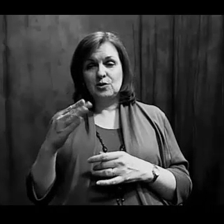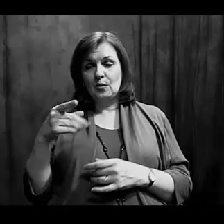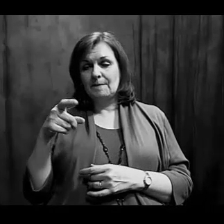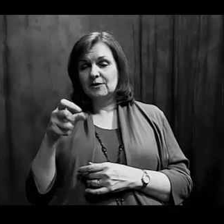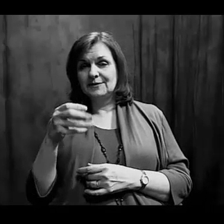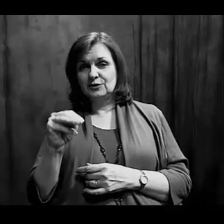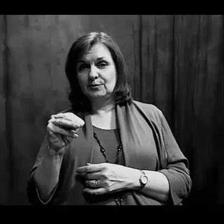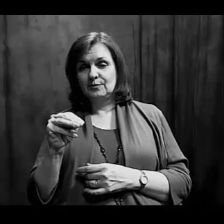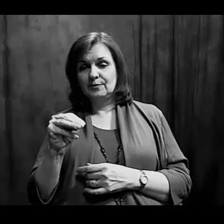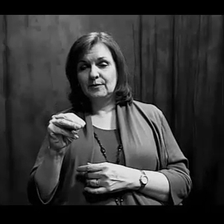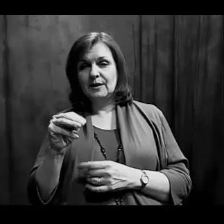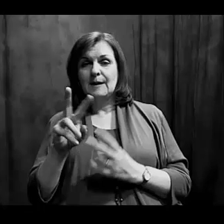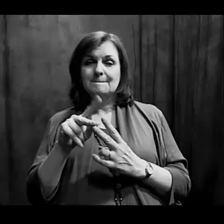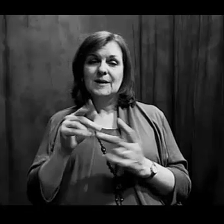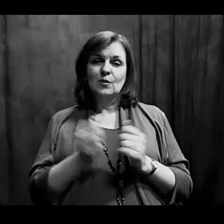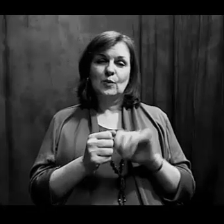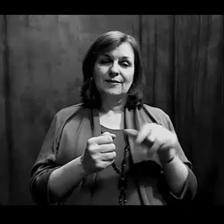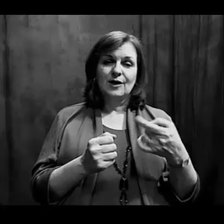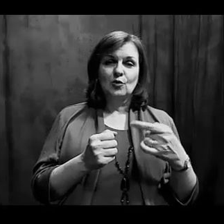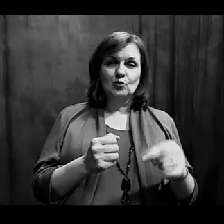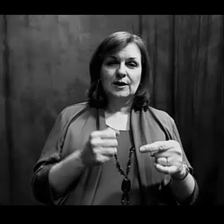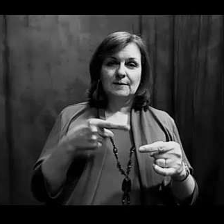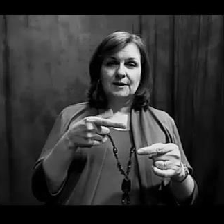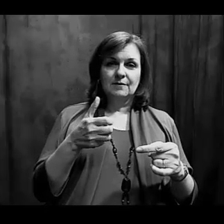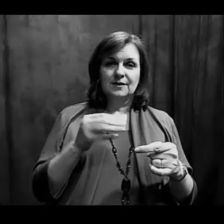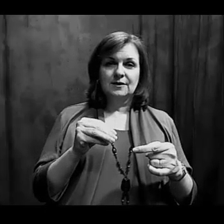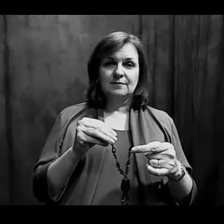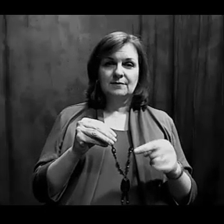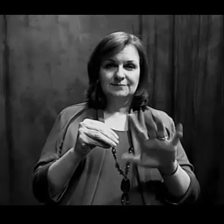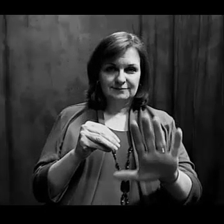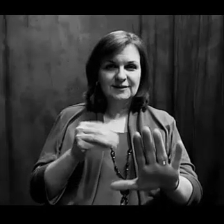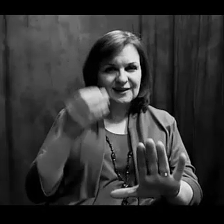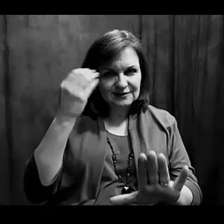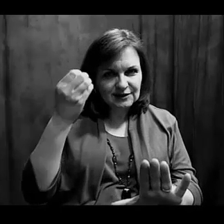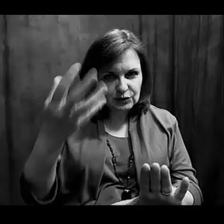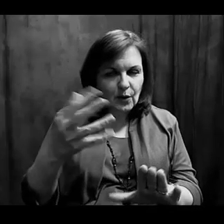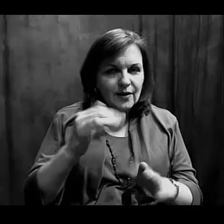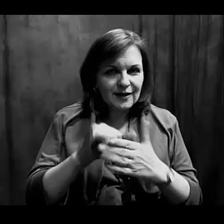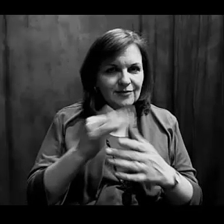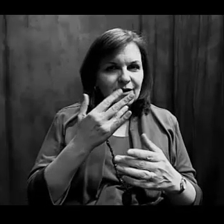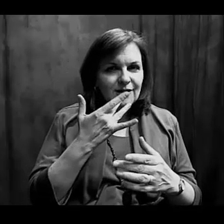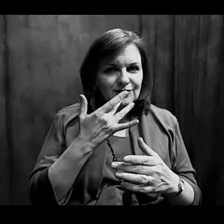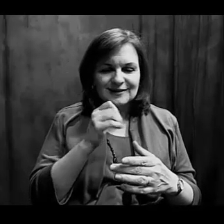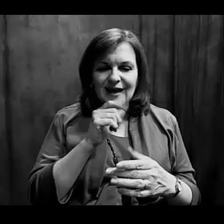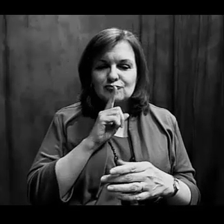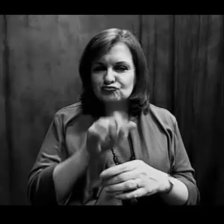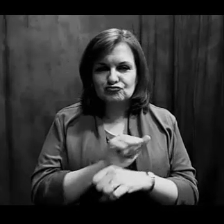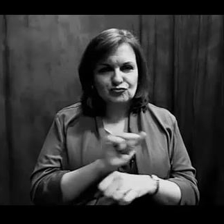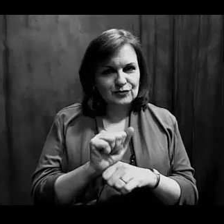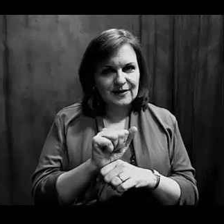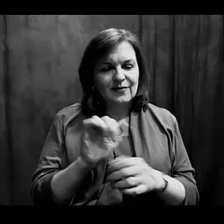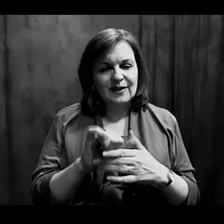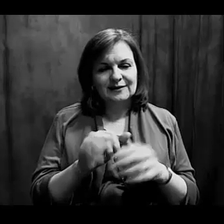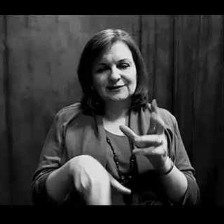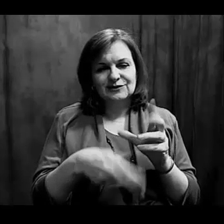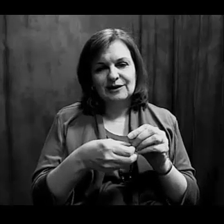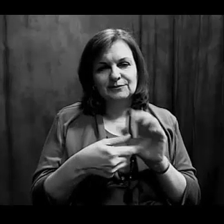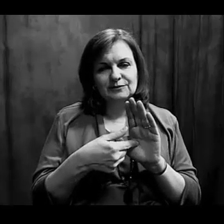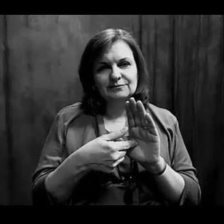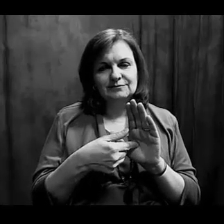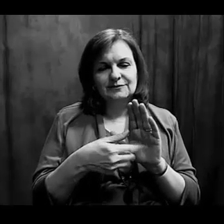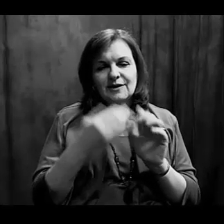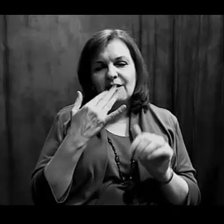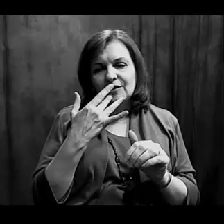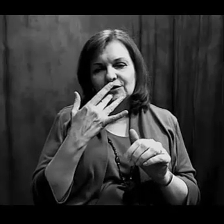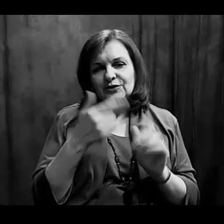our light blue Paramecium again, paired in this time with a green Paramecium. These are colored only to show you